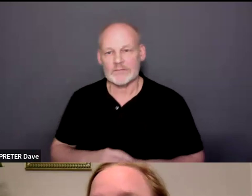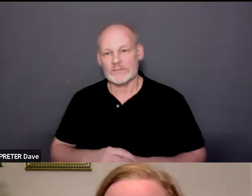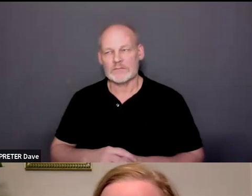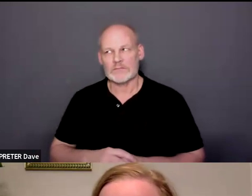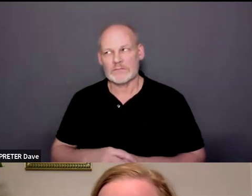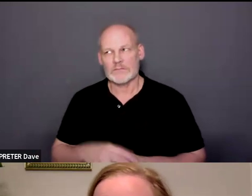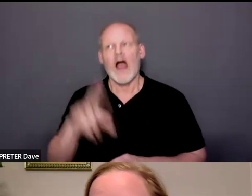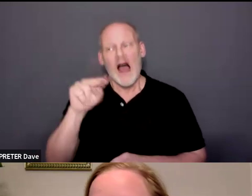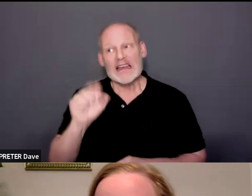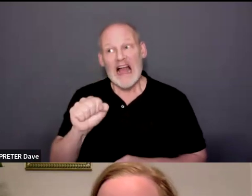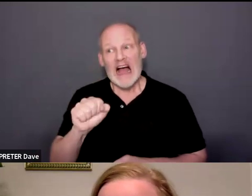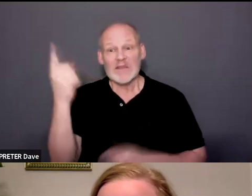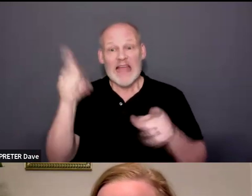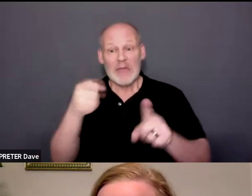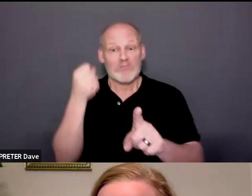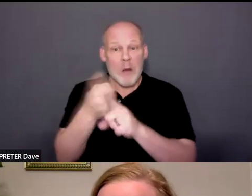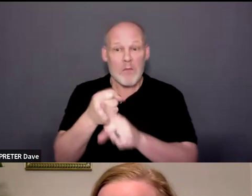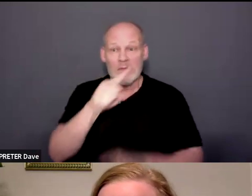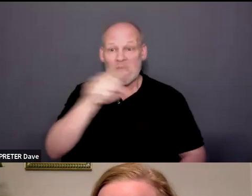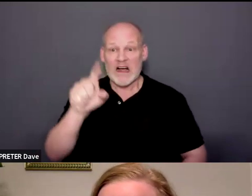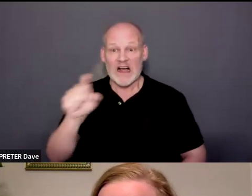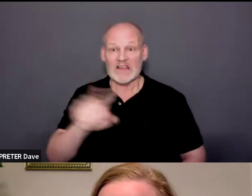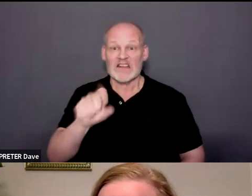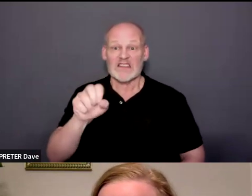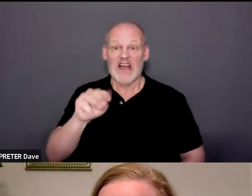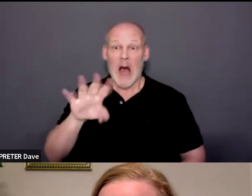Unless we have zombies. Happy Halloween.